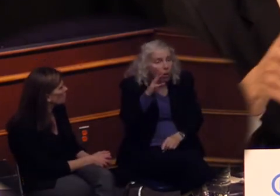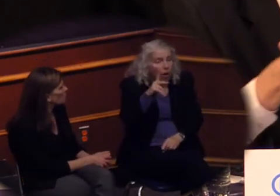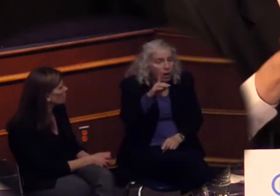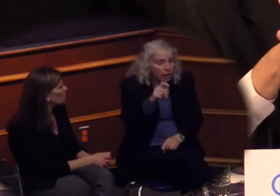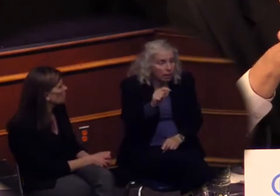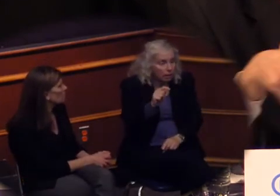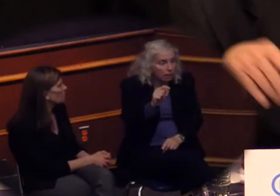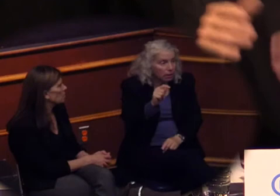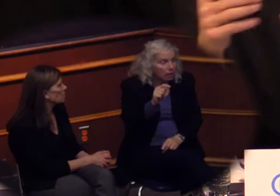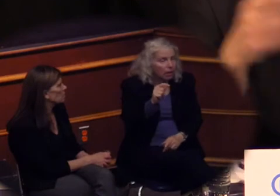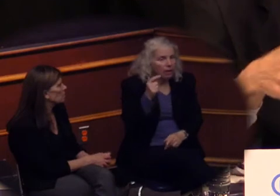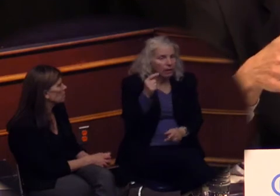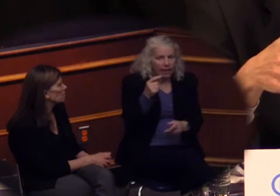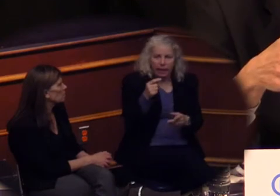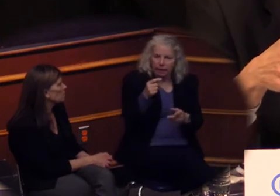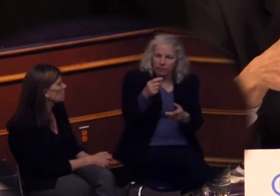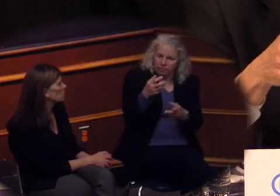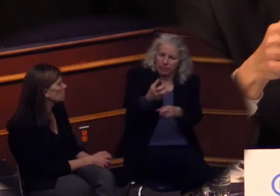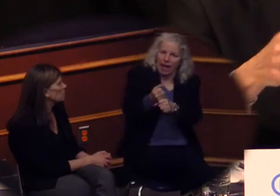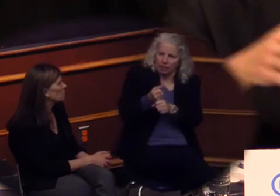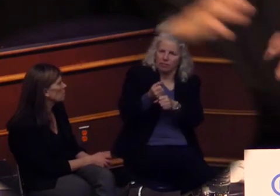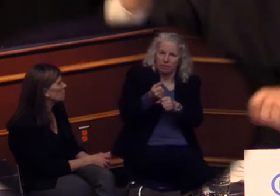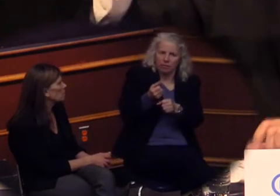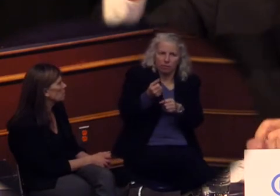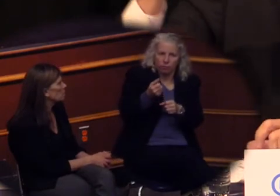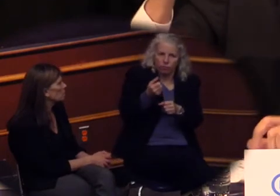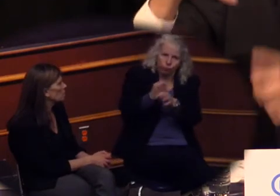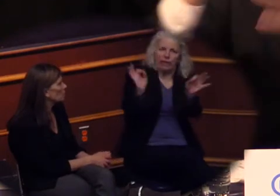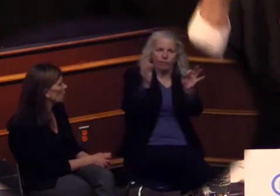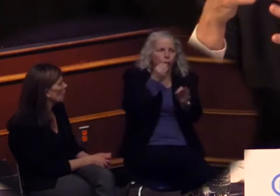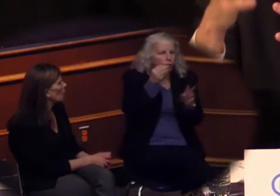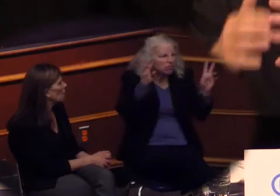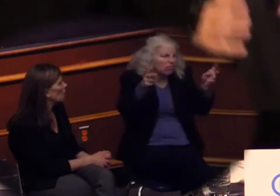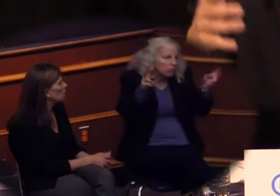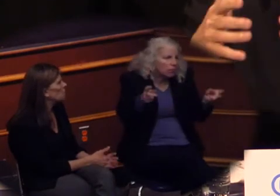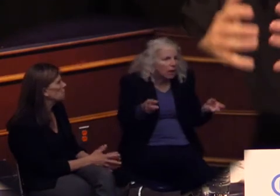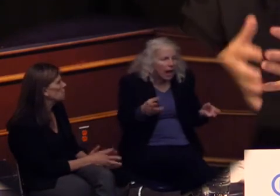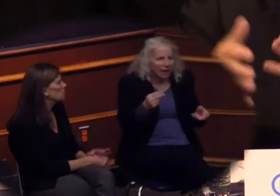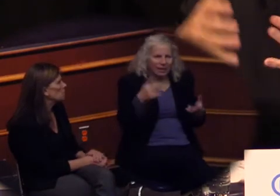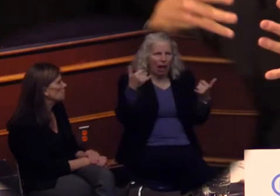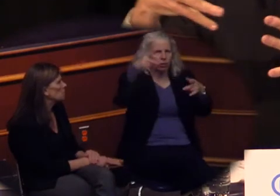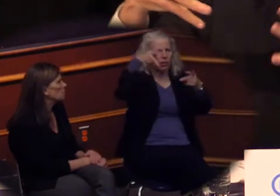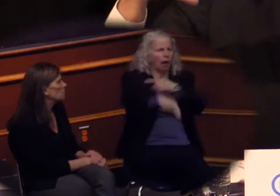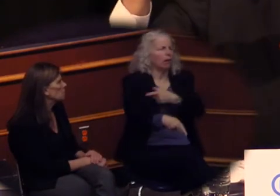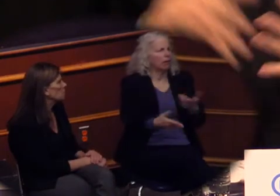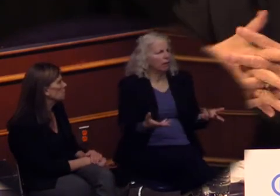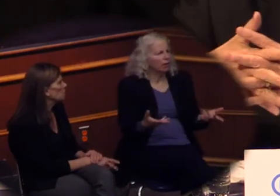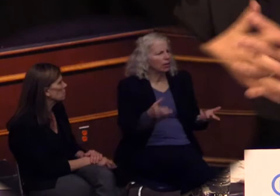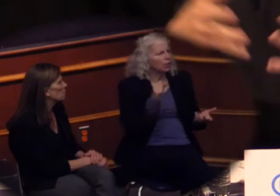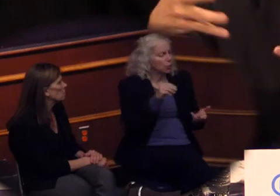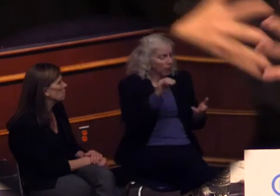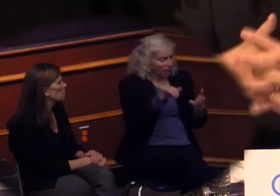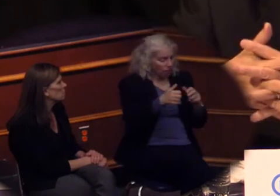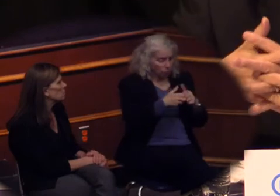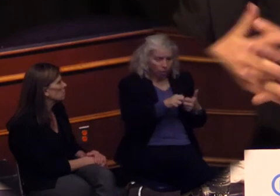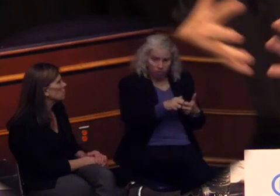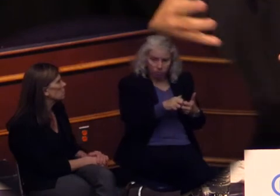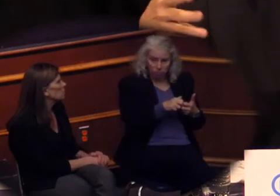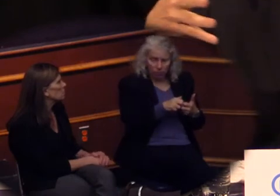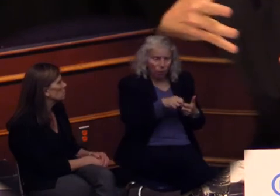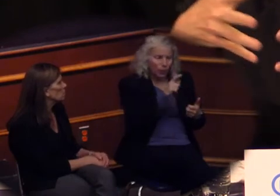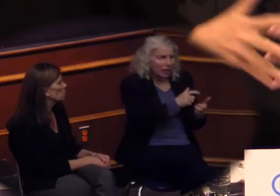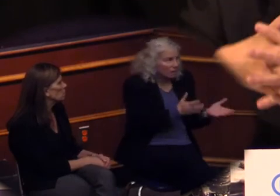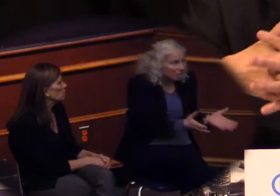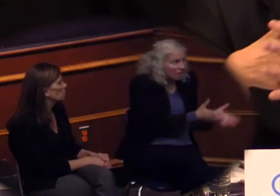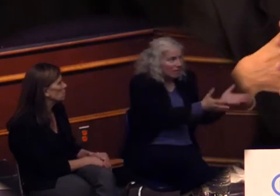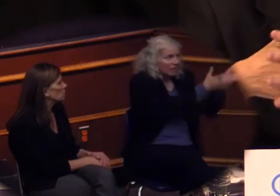many cases for free, and something that is being cut. So this, as I say, integrated problem. We need to boost farming, increase access to